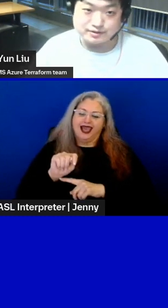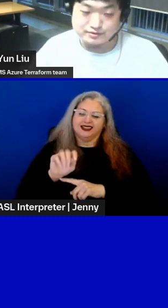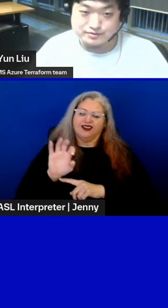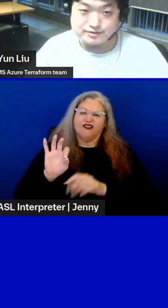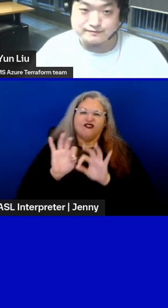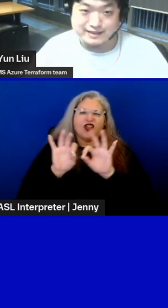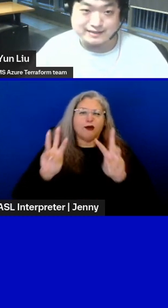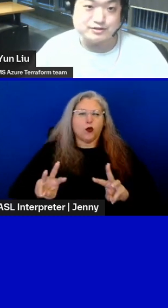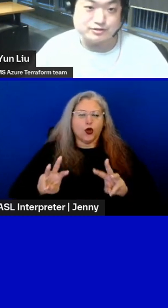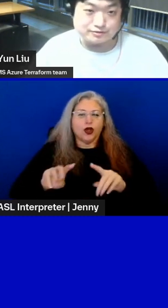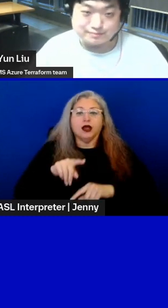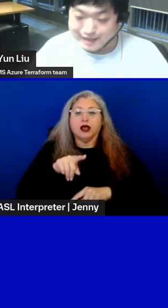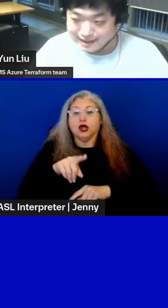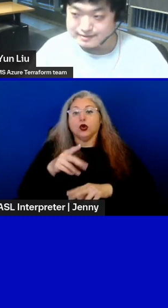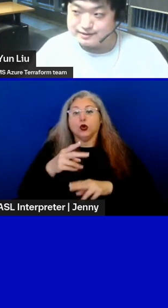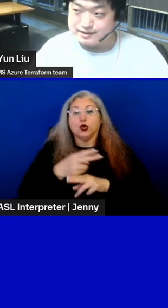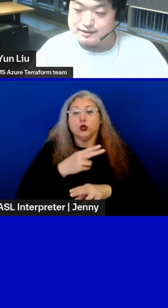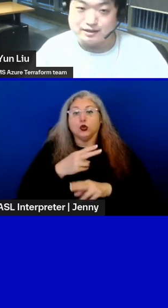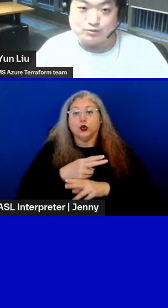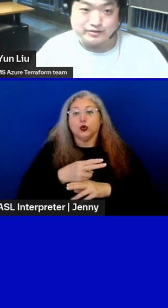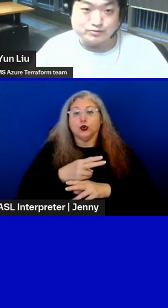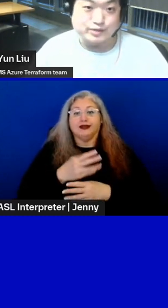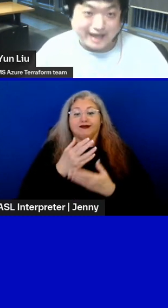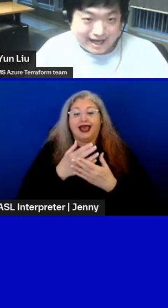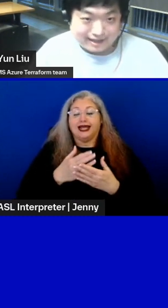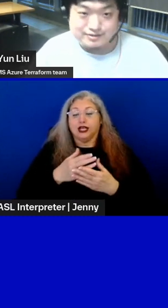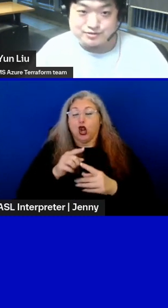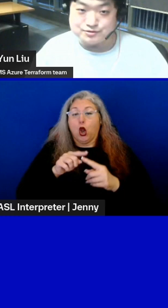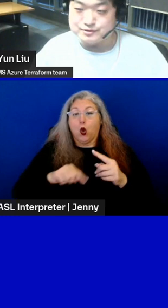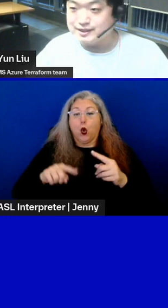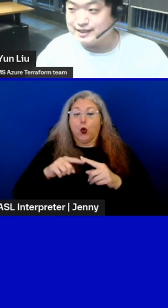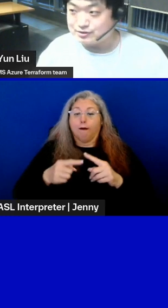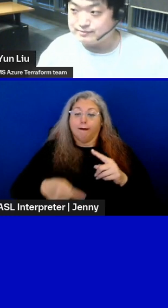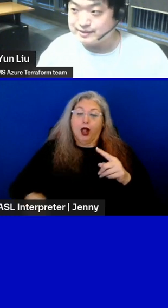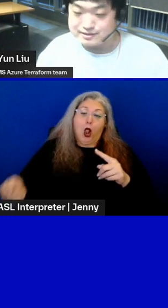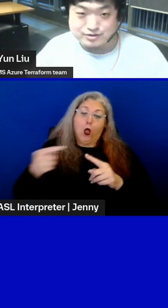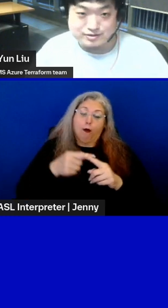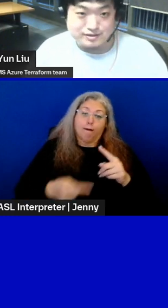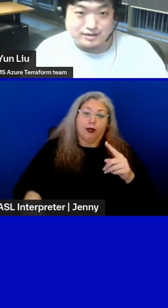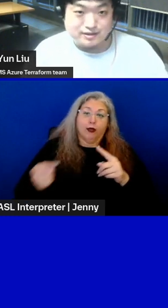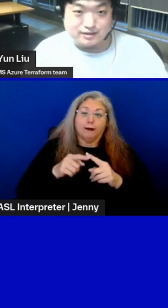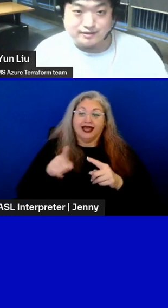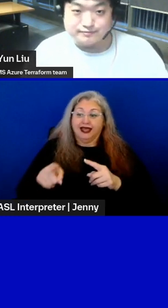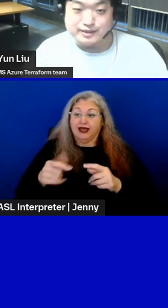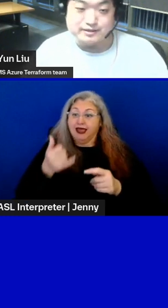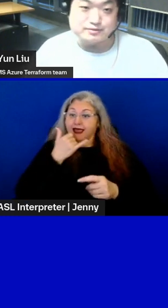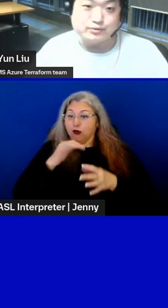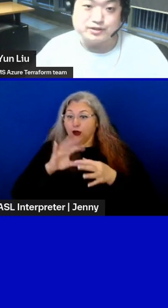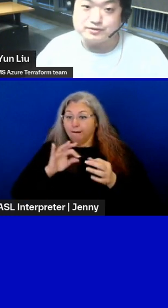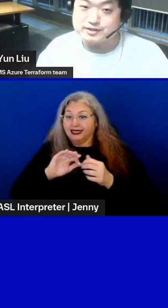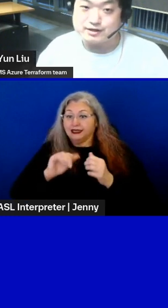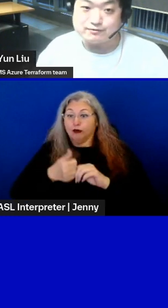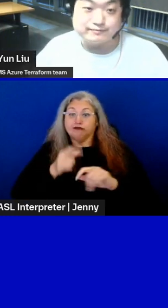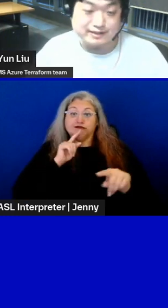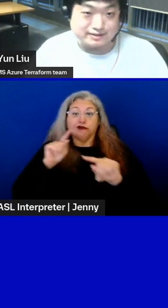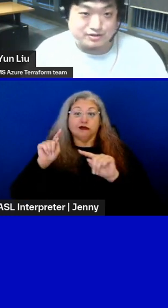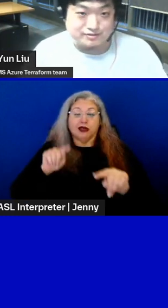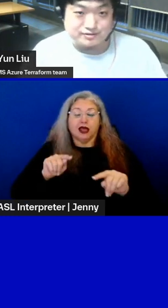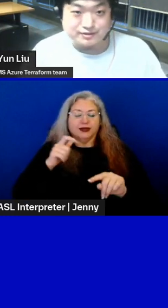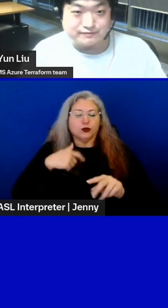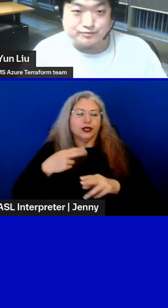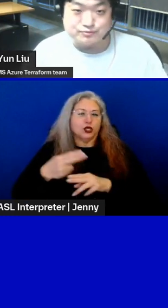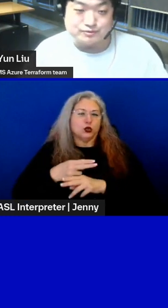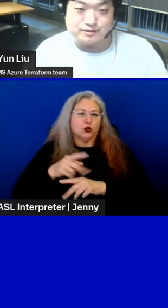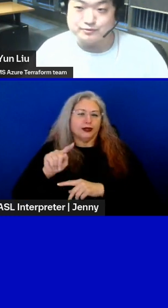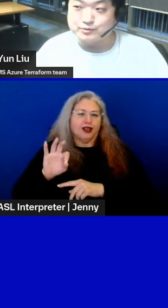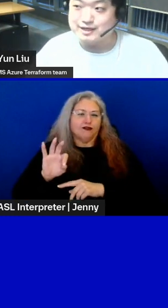you use validation loopback, when you react to the error message, because we use Terraform validation,